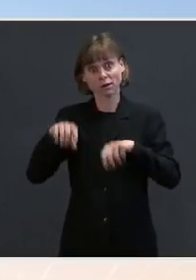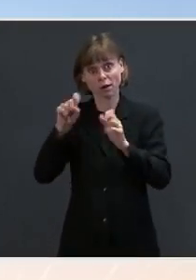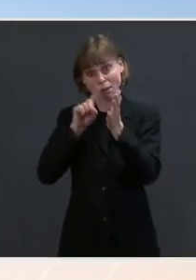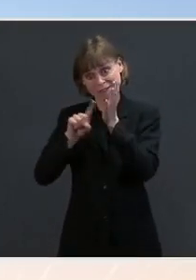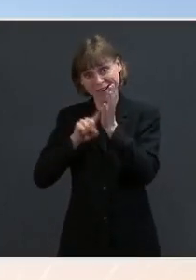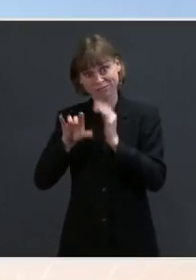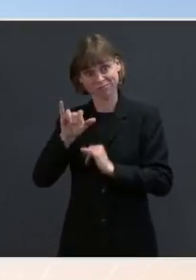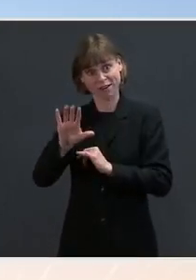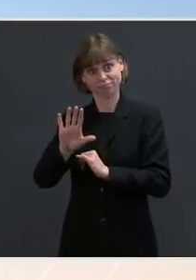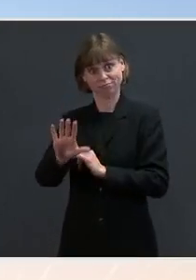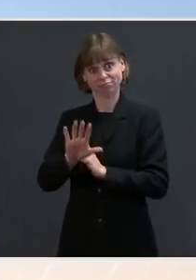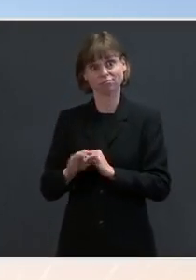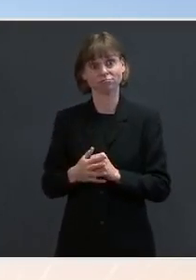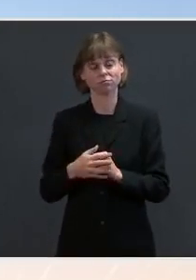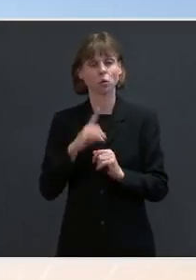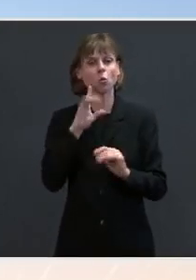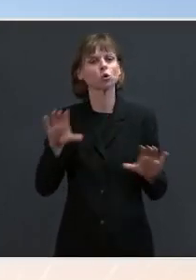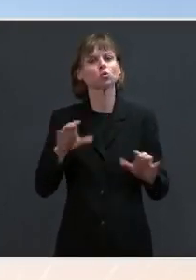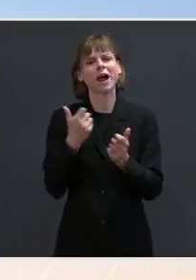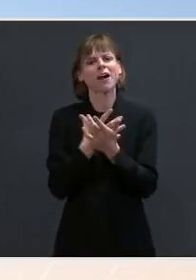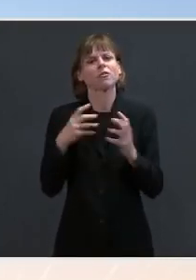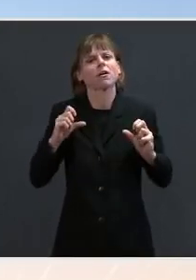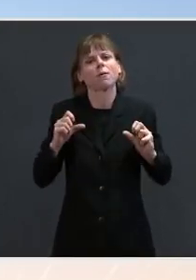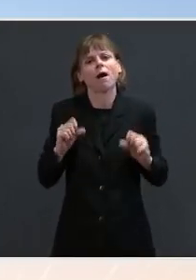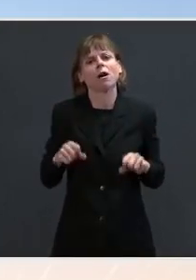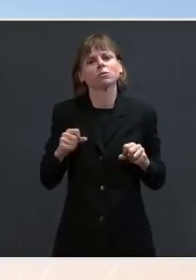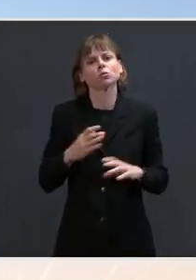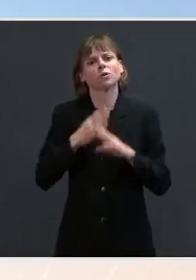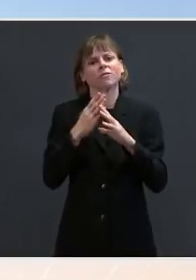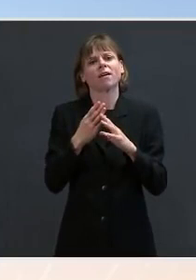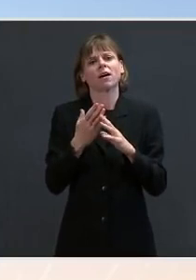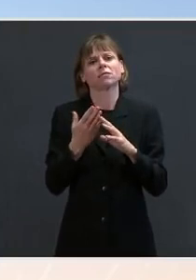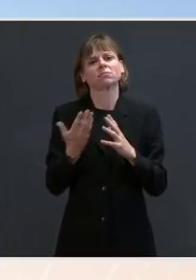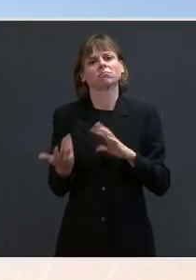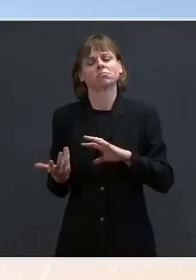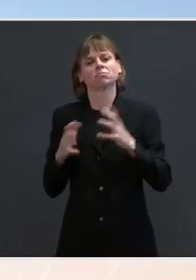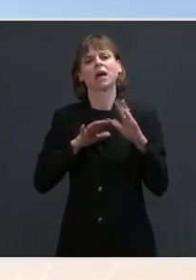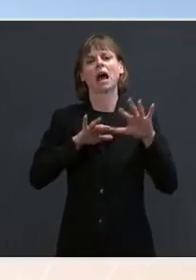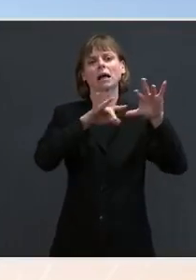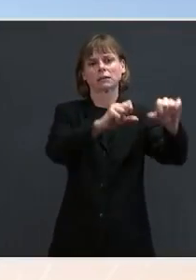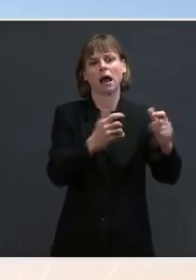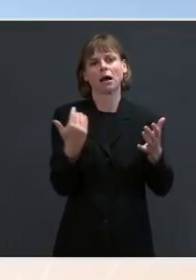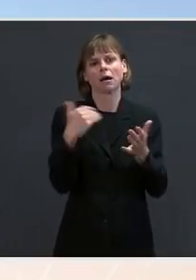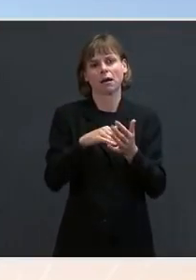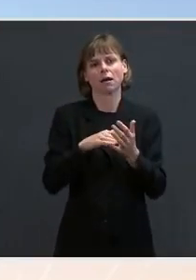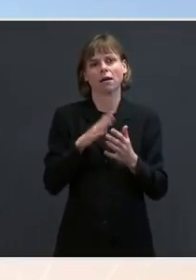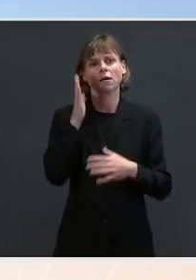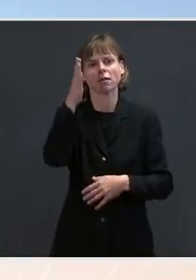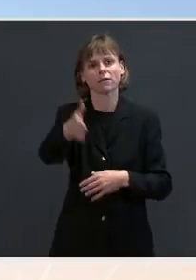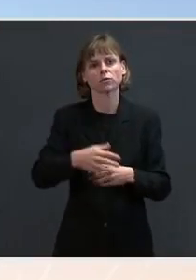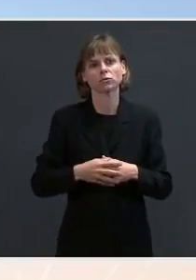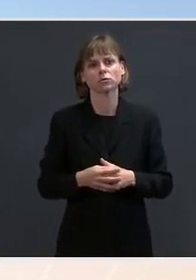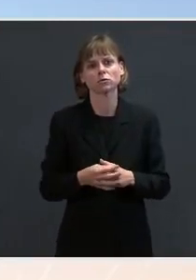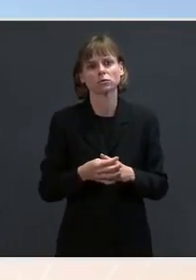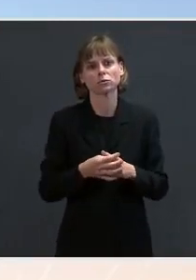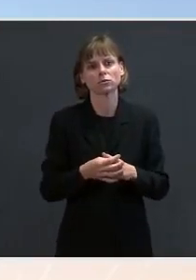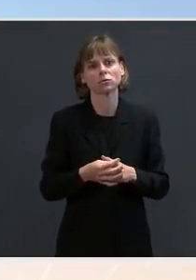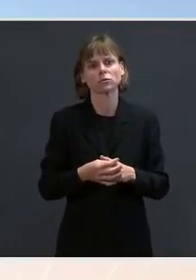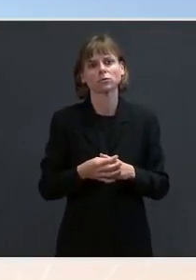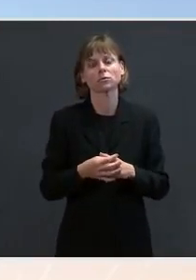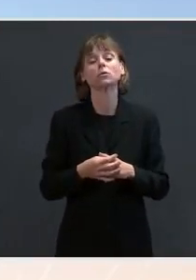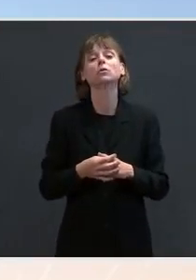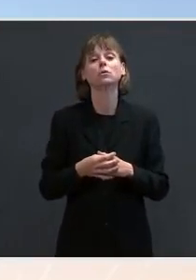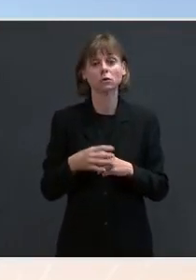everything we can across the board to prevent an attack from happening in the future. Go ahead. Yeah. So on the congressional nominations,